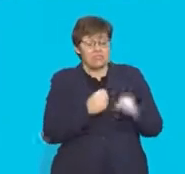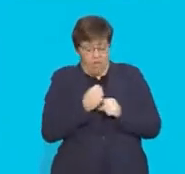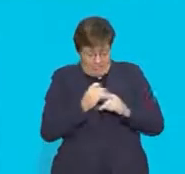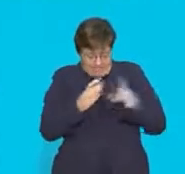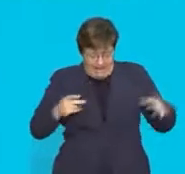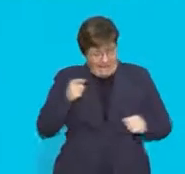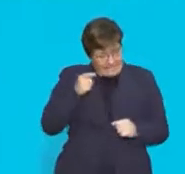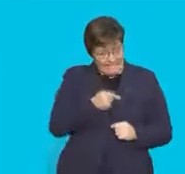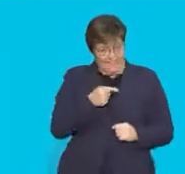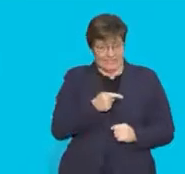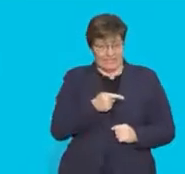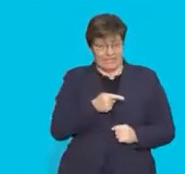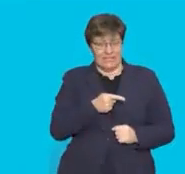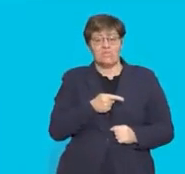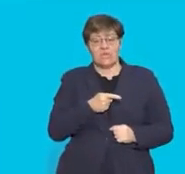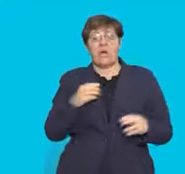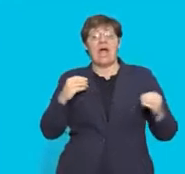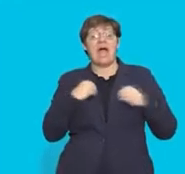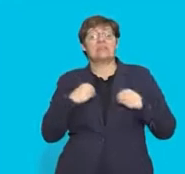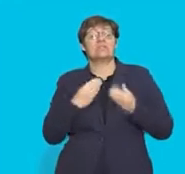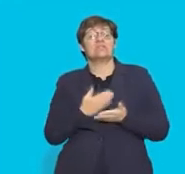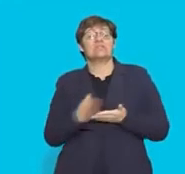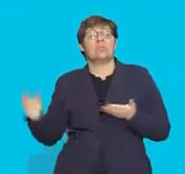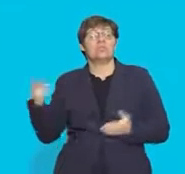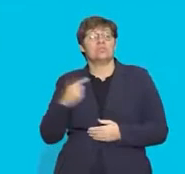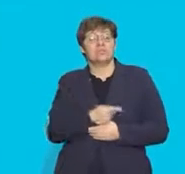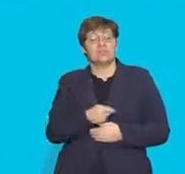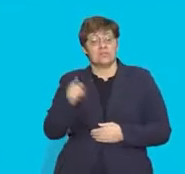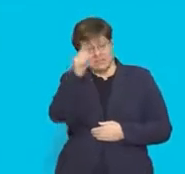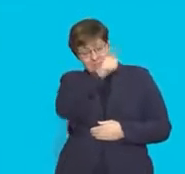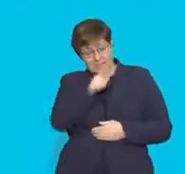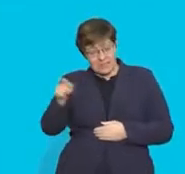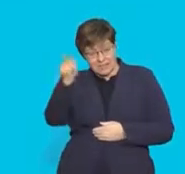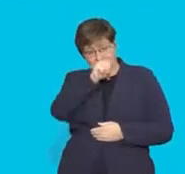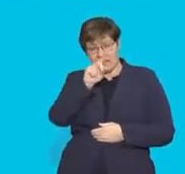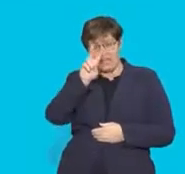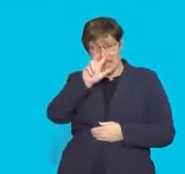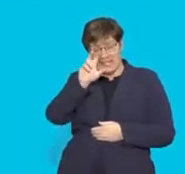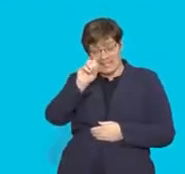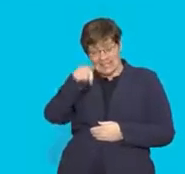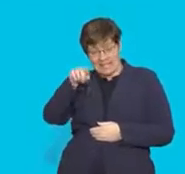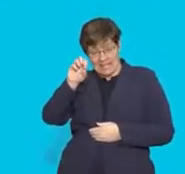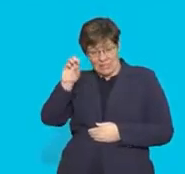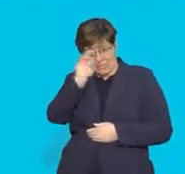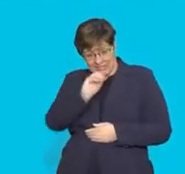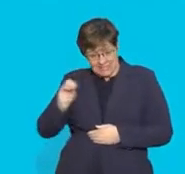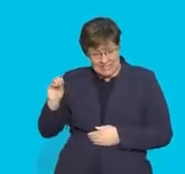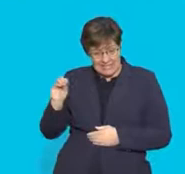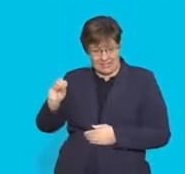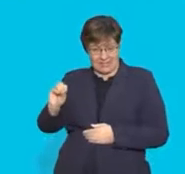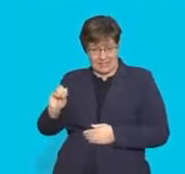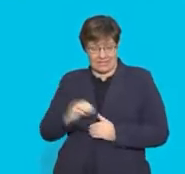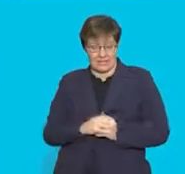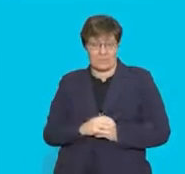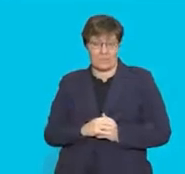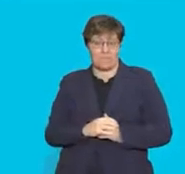year. In other words, the asset that you disposed of, this one here, it is that figure that you wanted, the